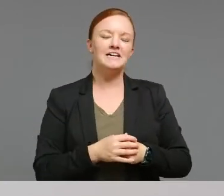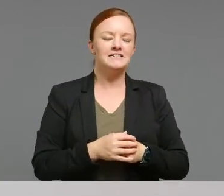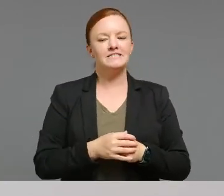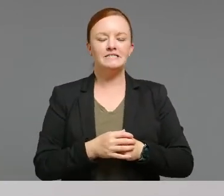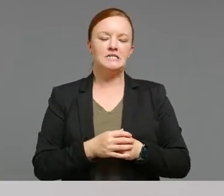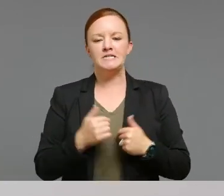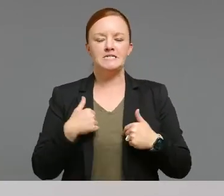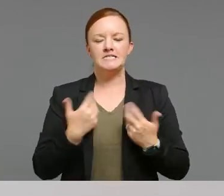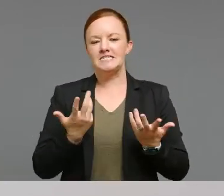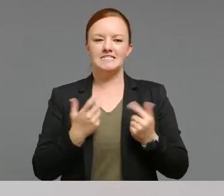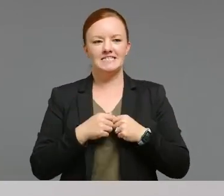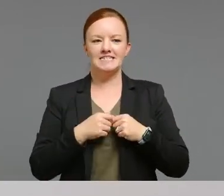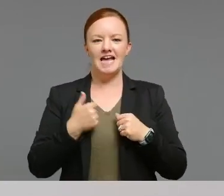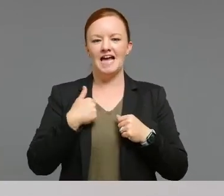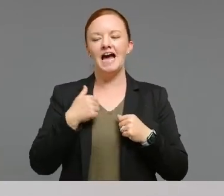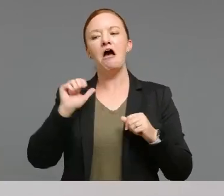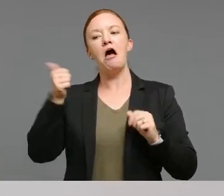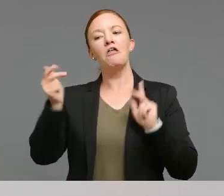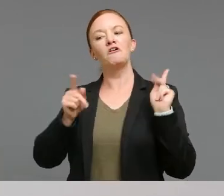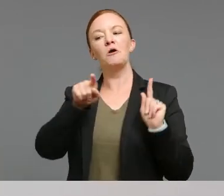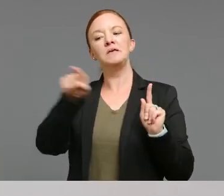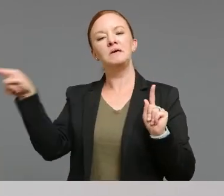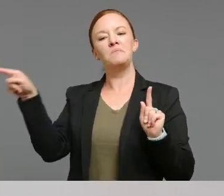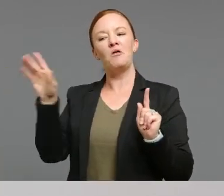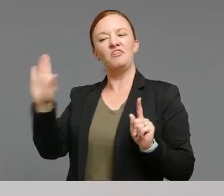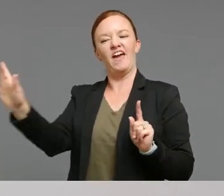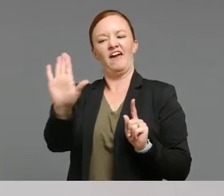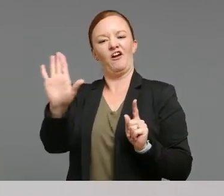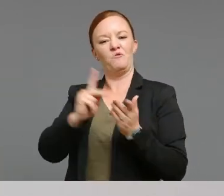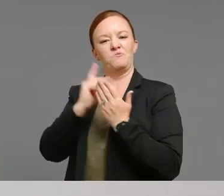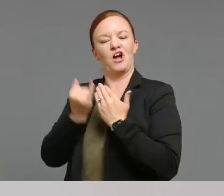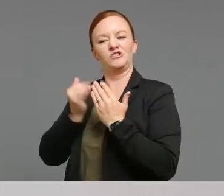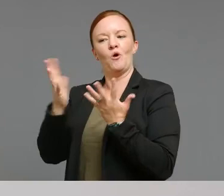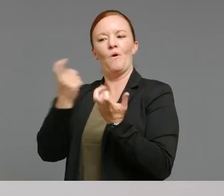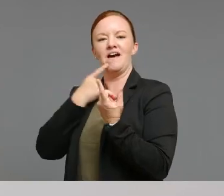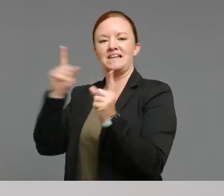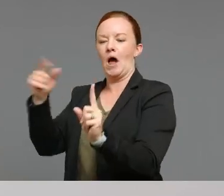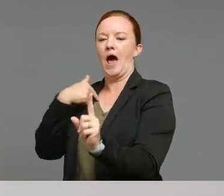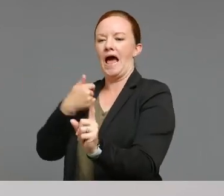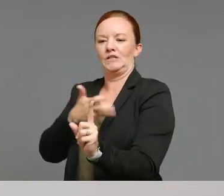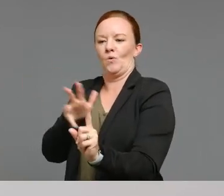I don't want to take other people's announcements, so